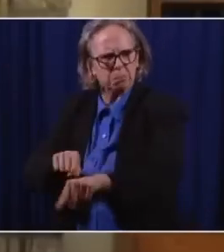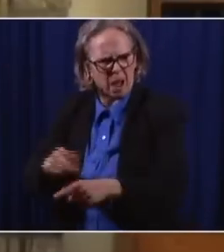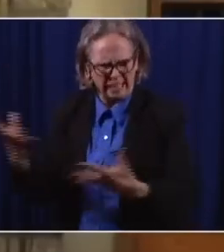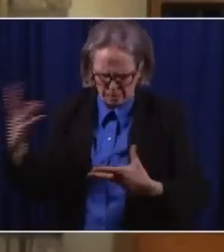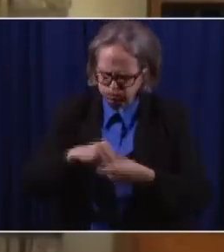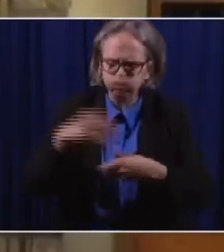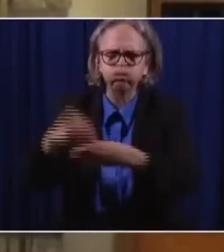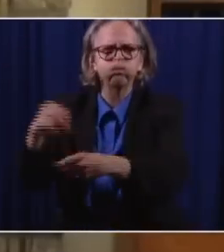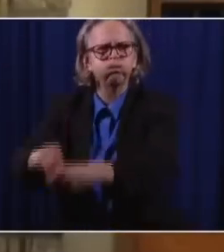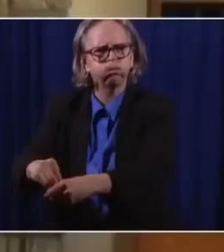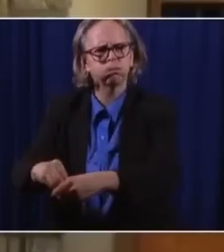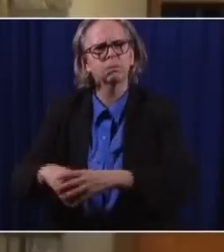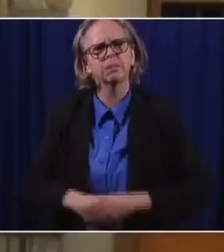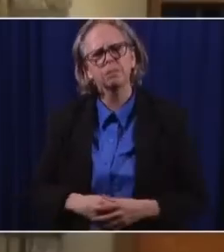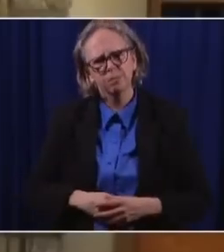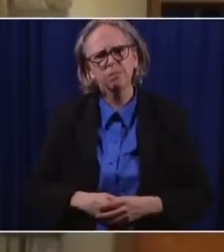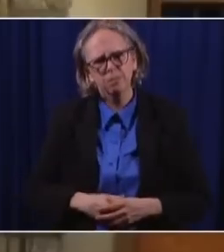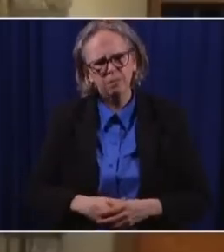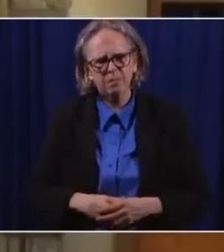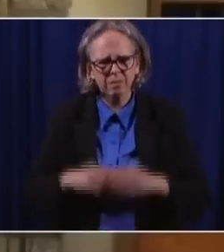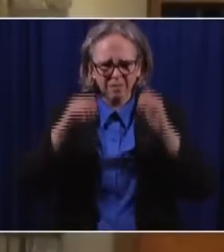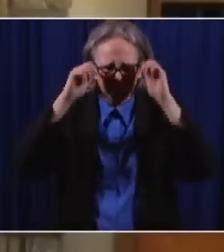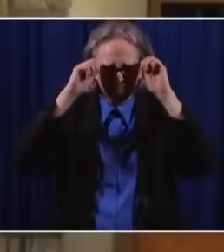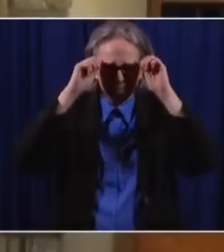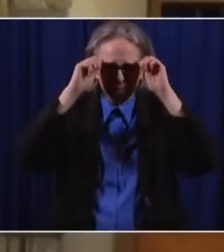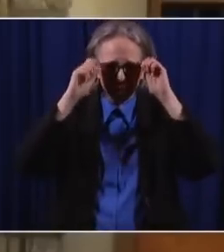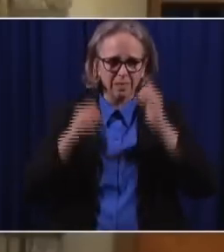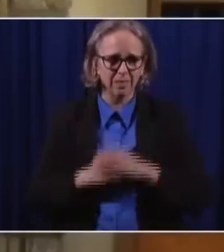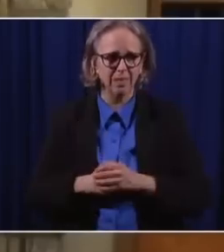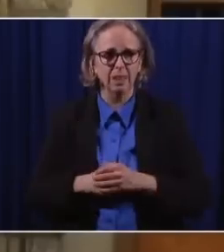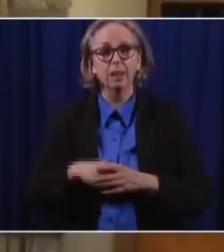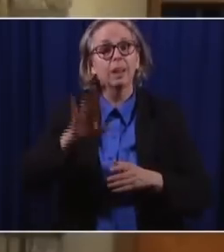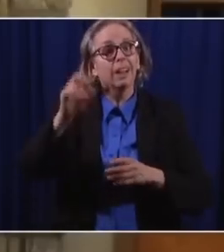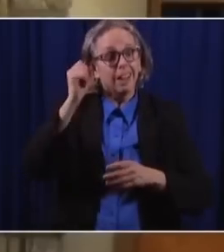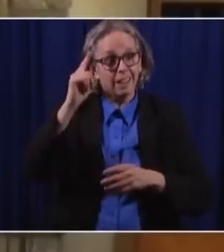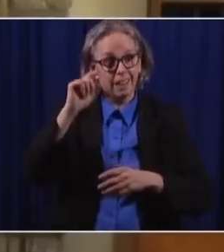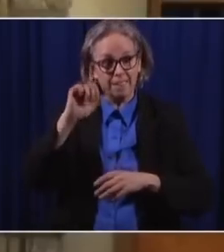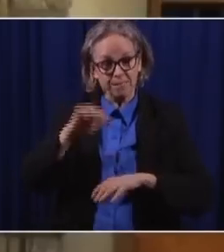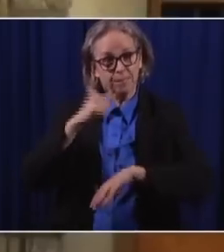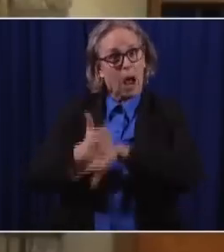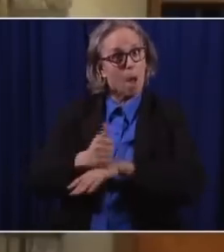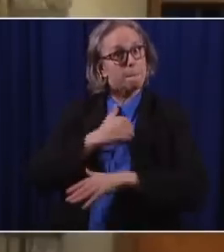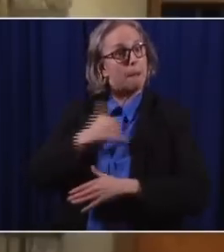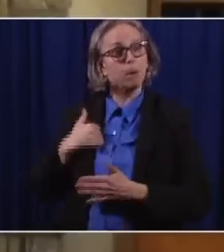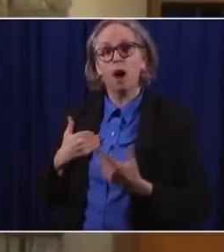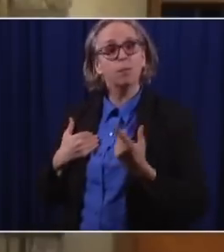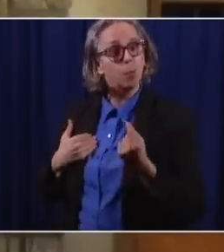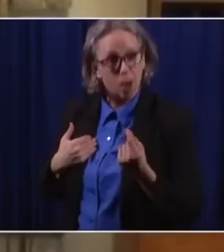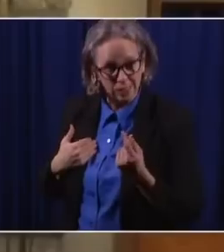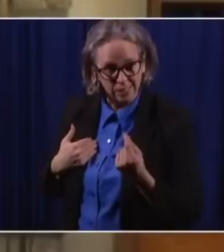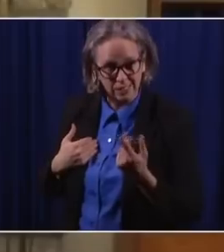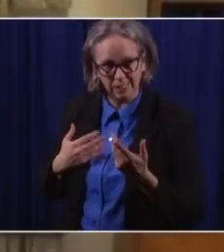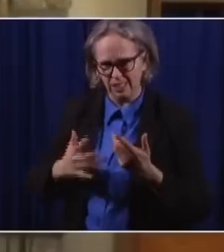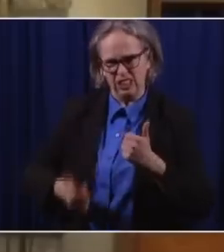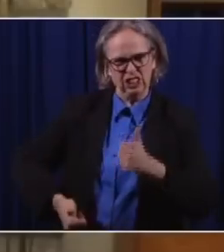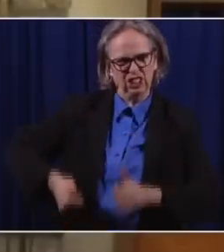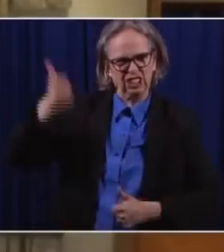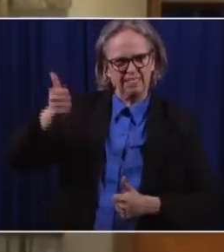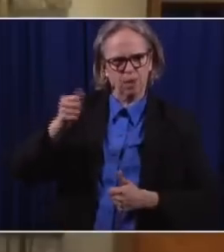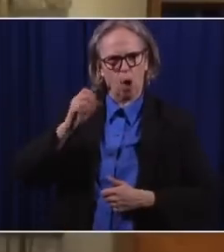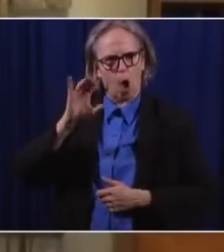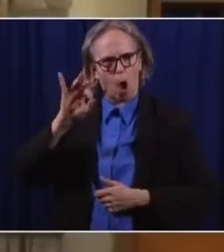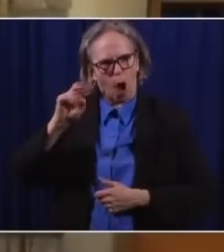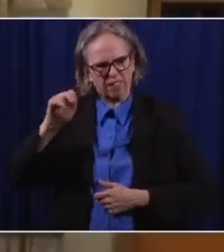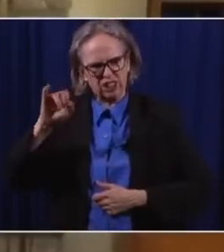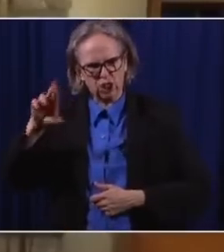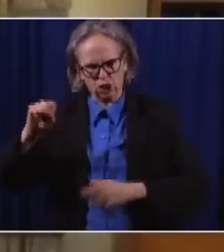is a founding member of the Healthcare Institute's Chief Medical Officer Group, which is a select group of physician leaders from some of the largest and most influential